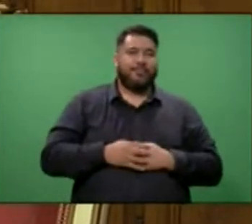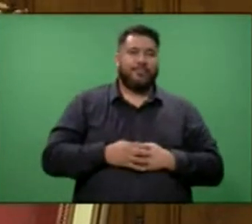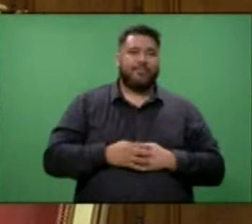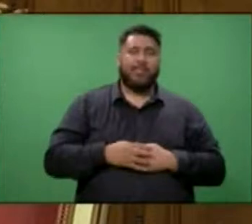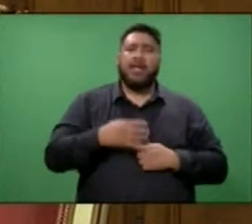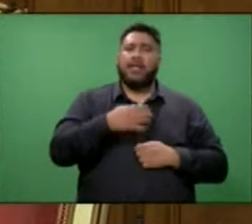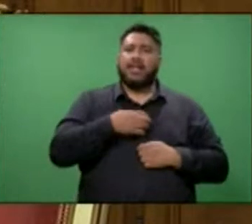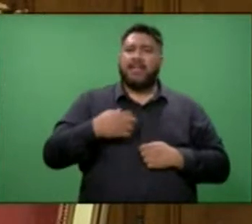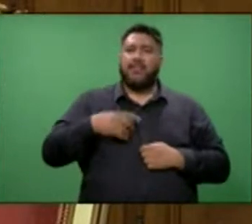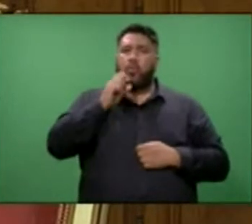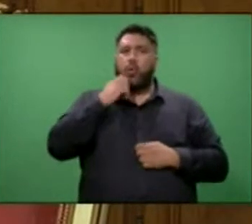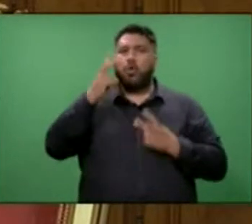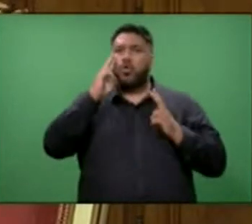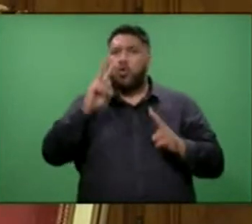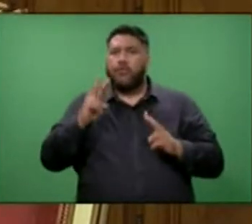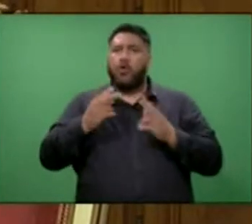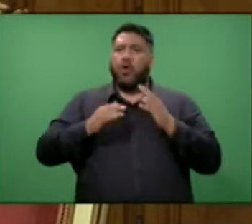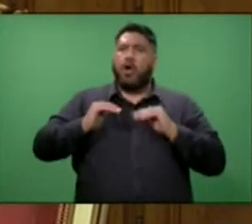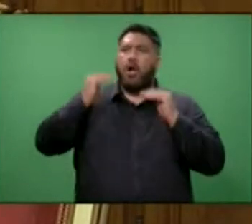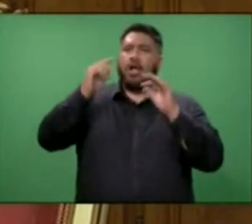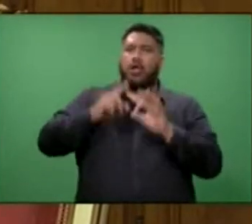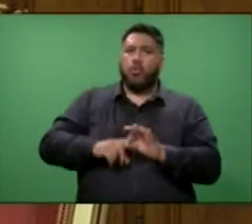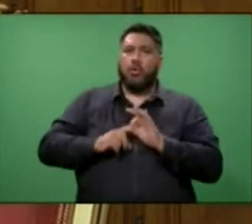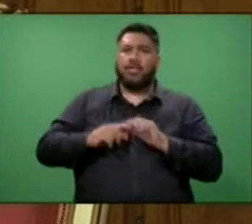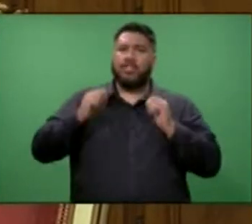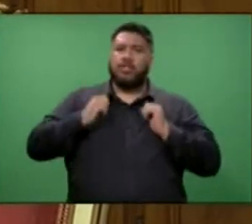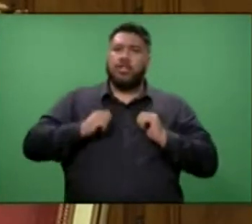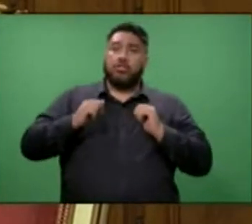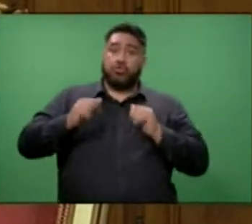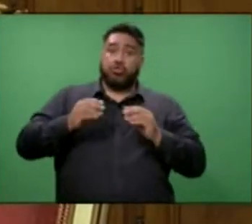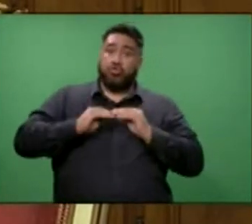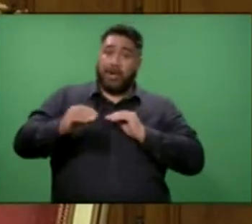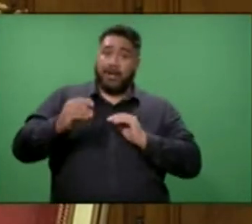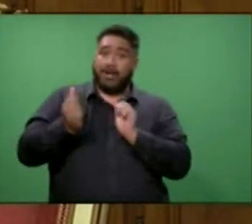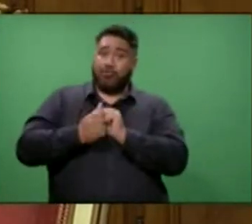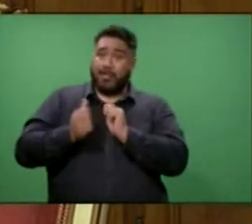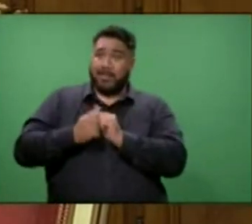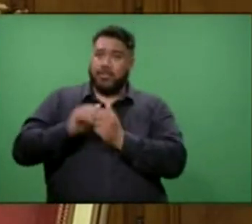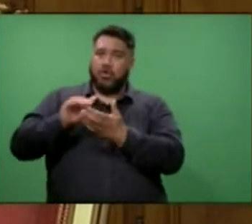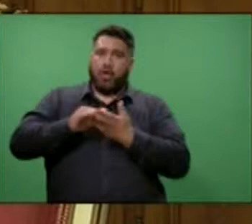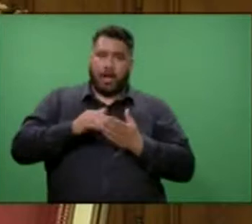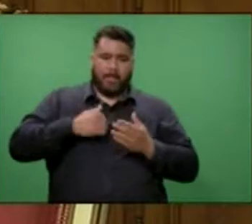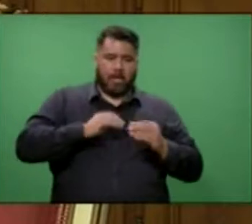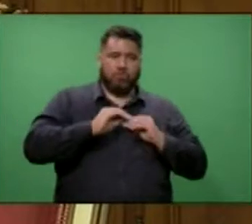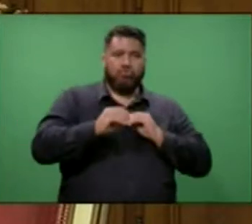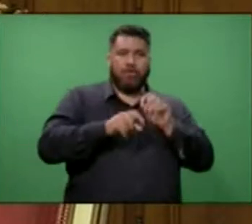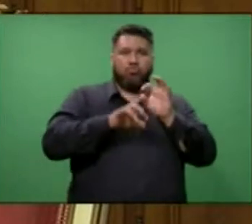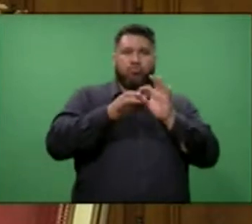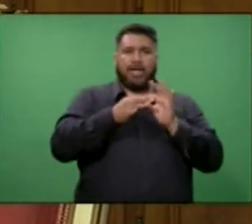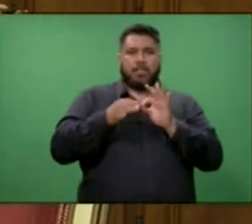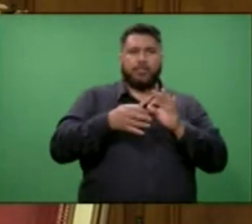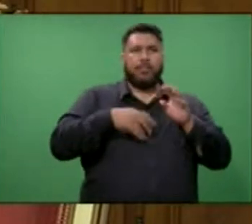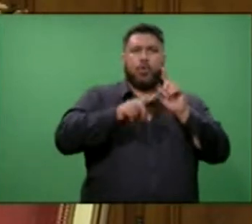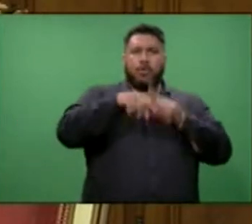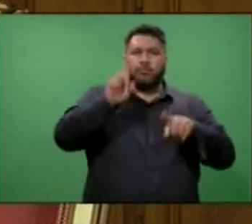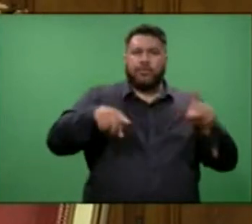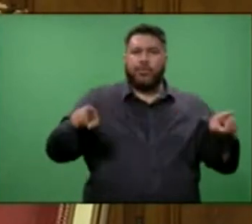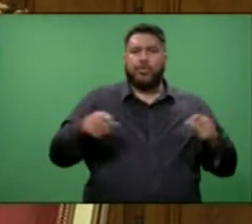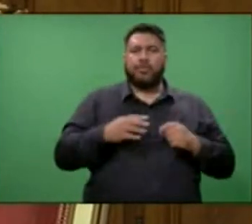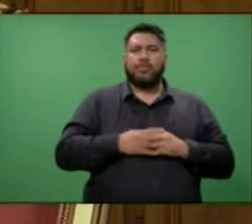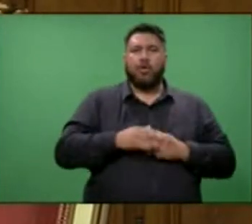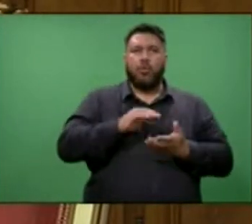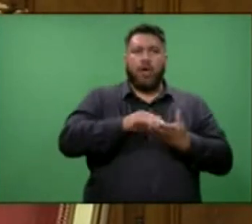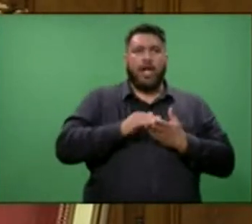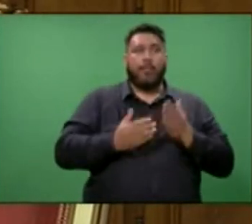The government will pursue high quality and comprehensive trade agreements that diversify our trade relationships. It will continue to open